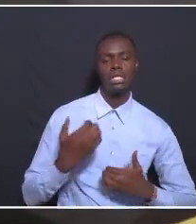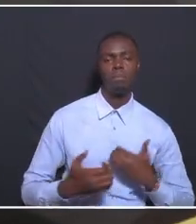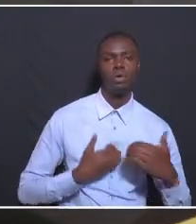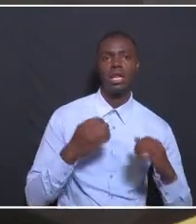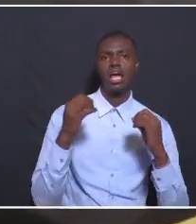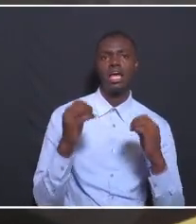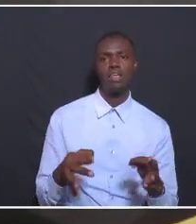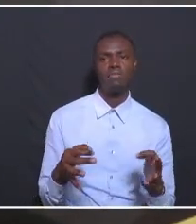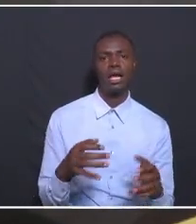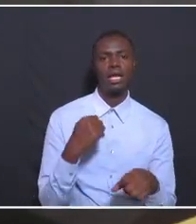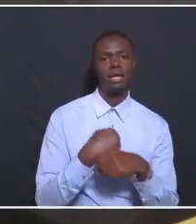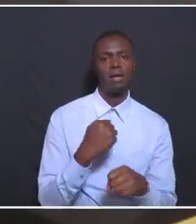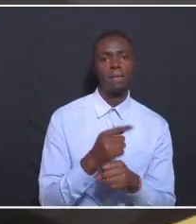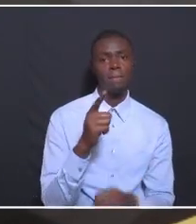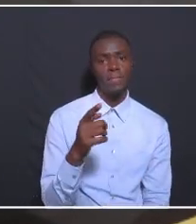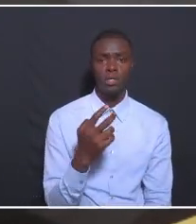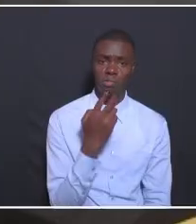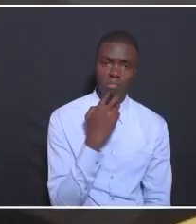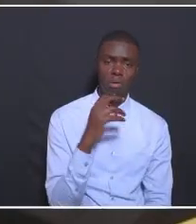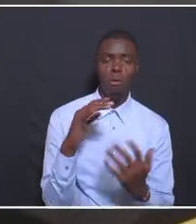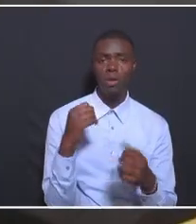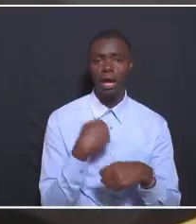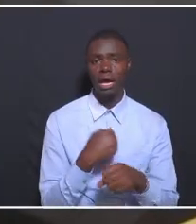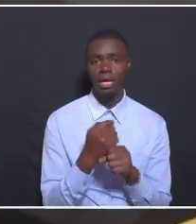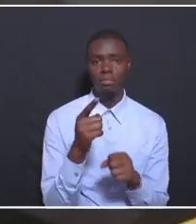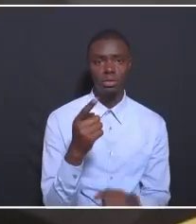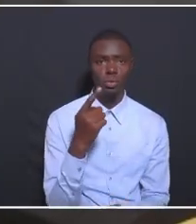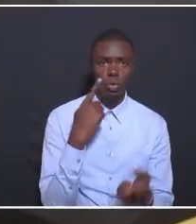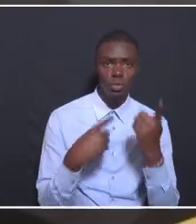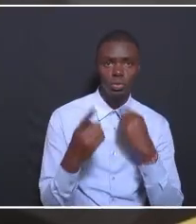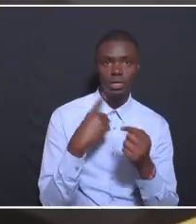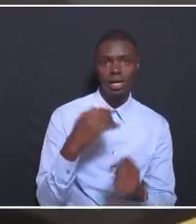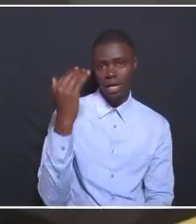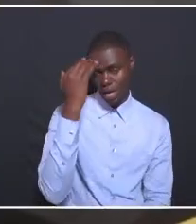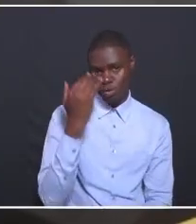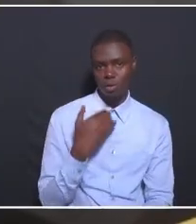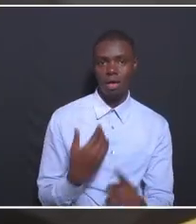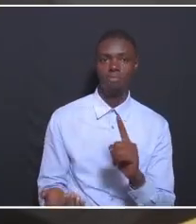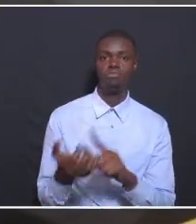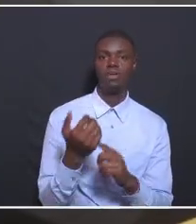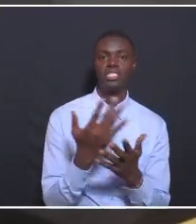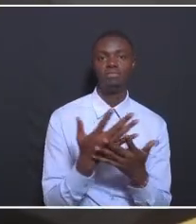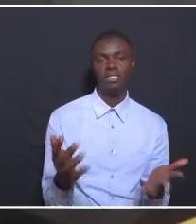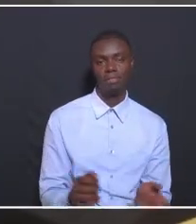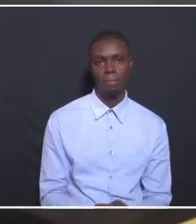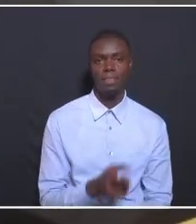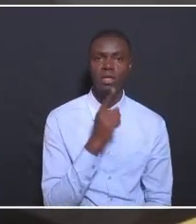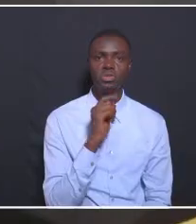get you to laugh, if I can get you to cry, I know that I've achieved something, yeah?